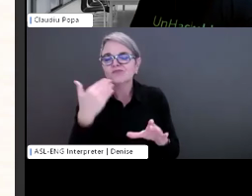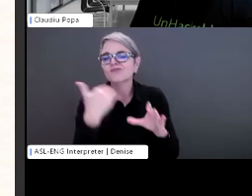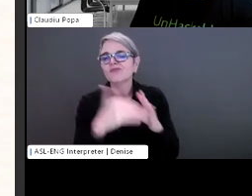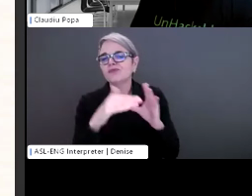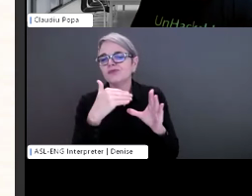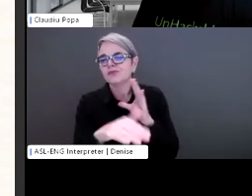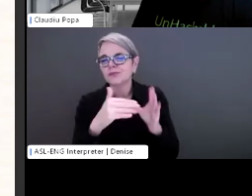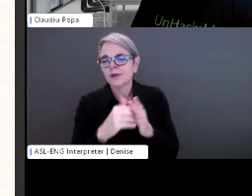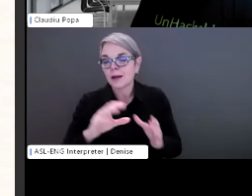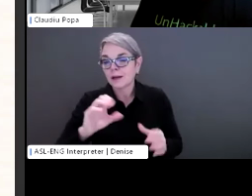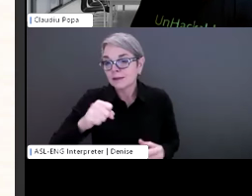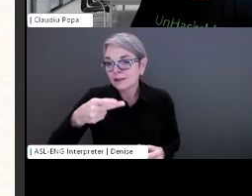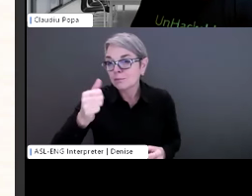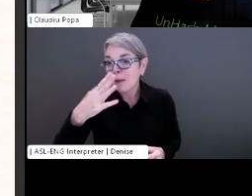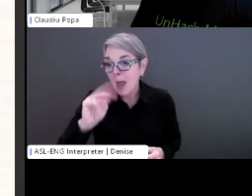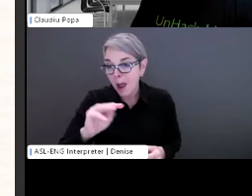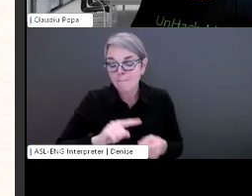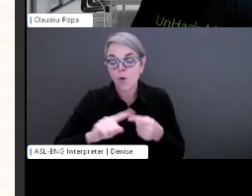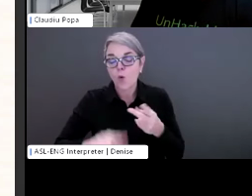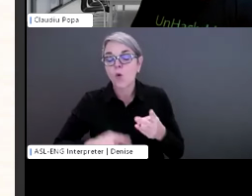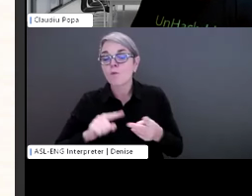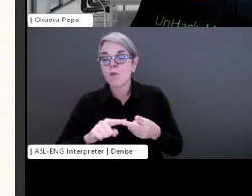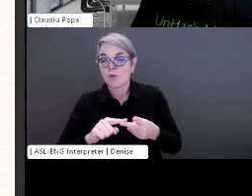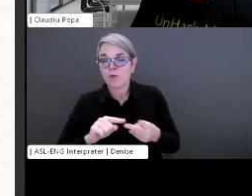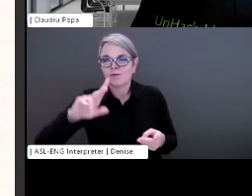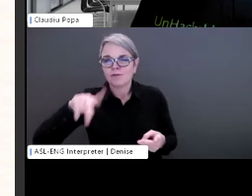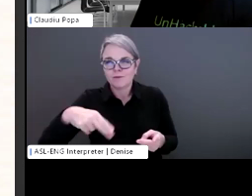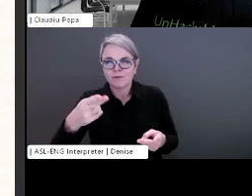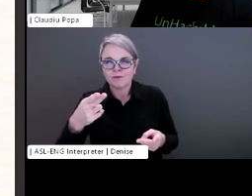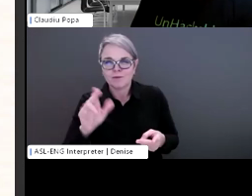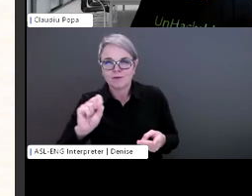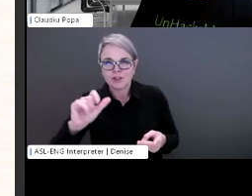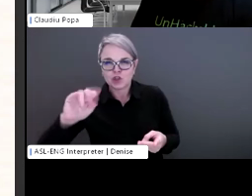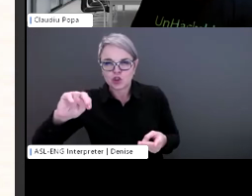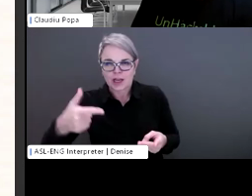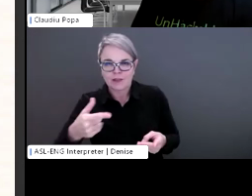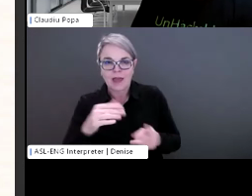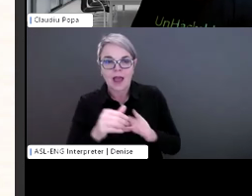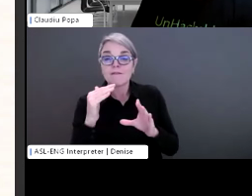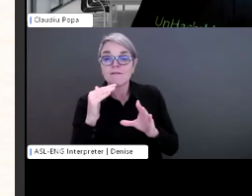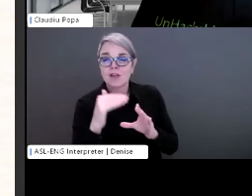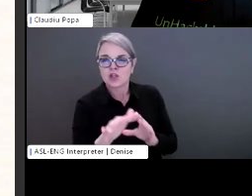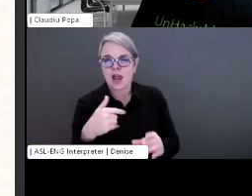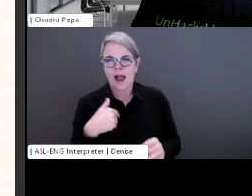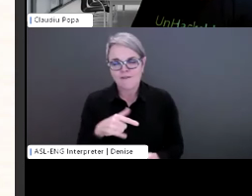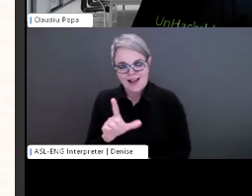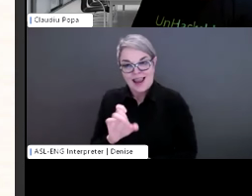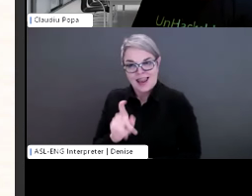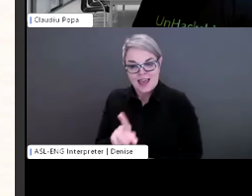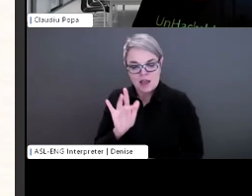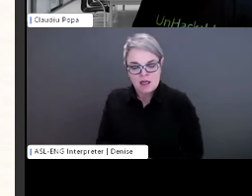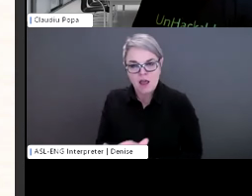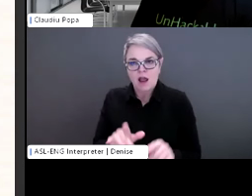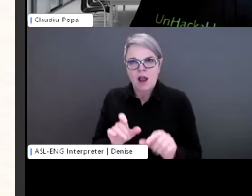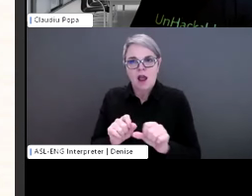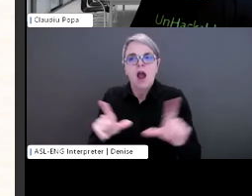lures people with malicious links in an attempt to defraud them. Same thing